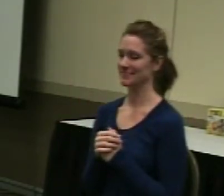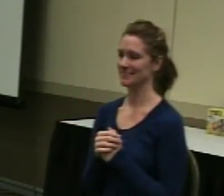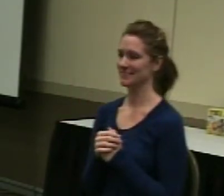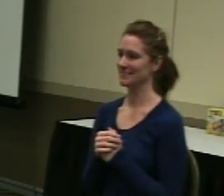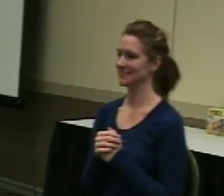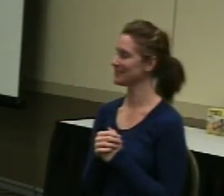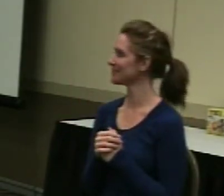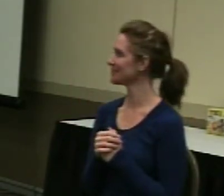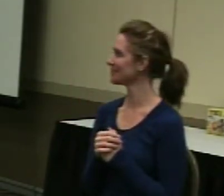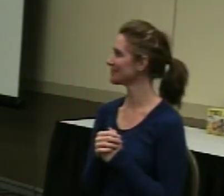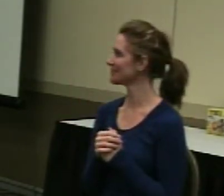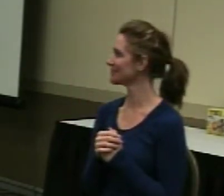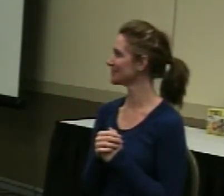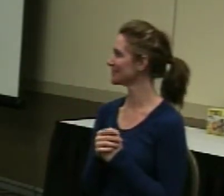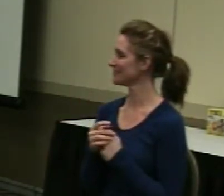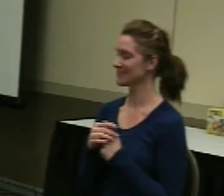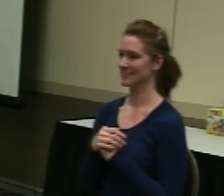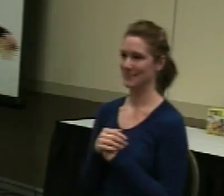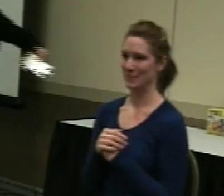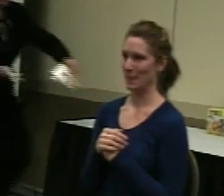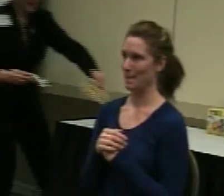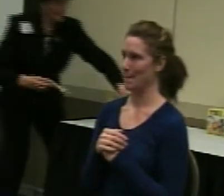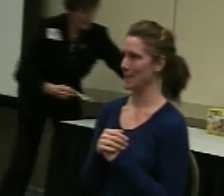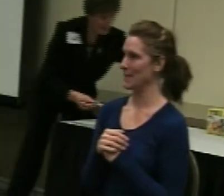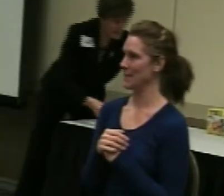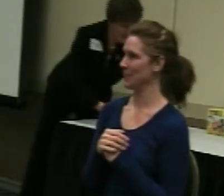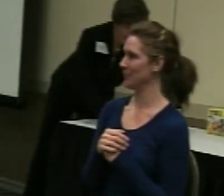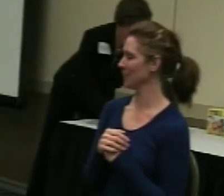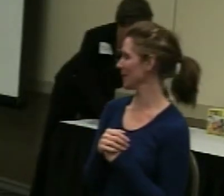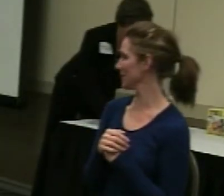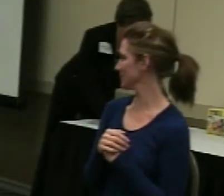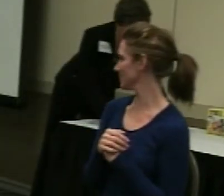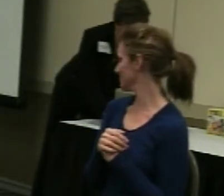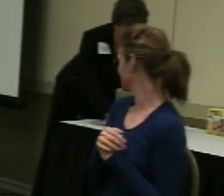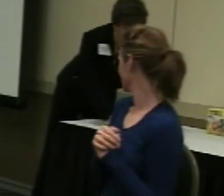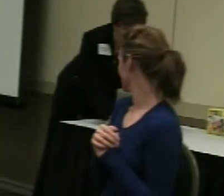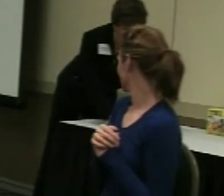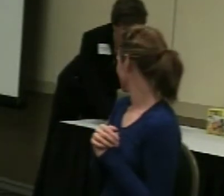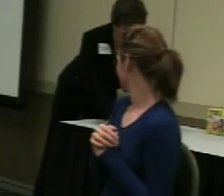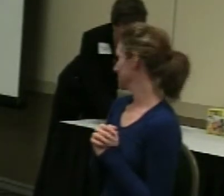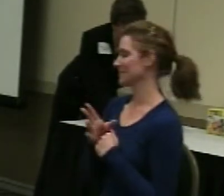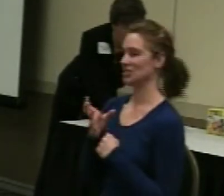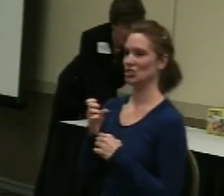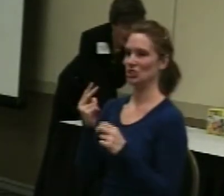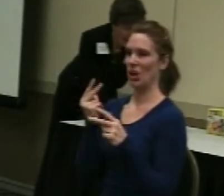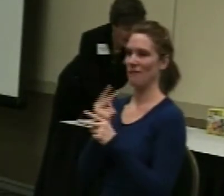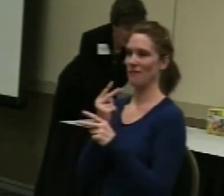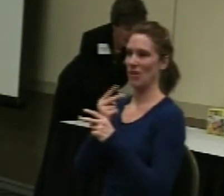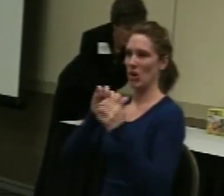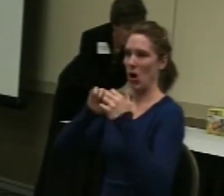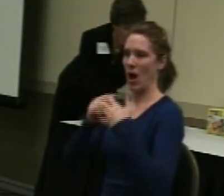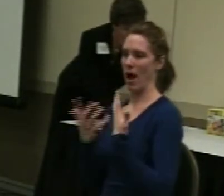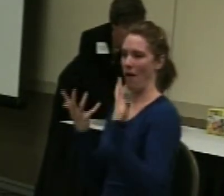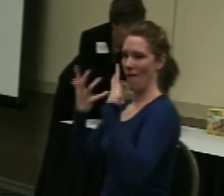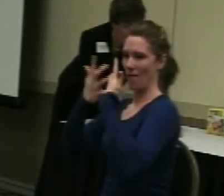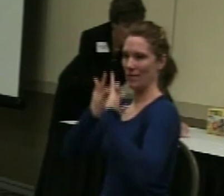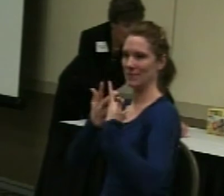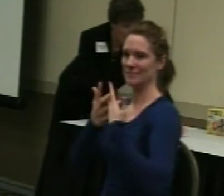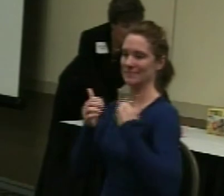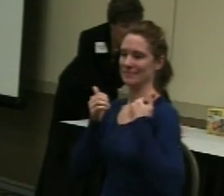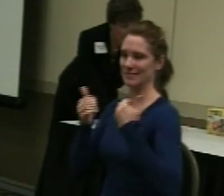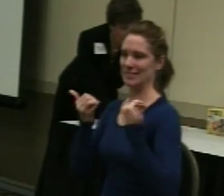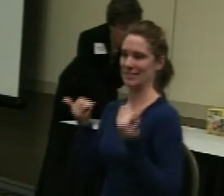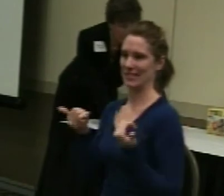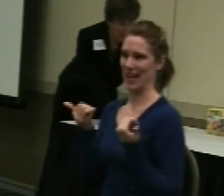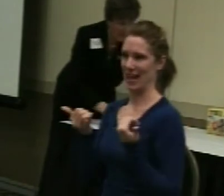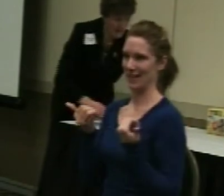you think? So I'm going to put this right up here and we are going to see how this fits into the bigger picture as we go here today. So